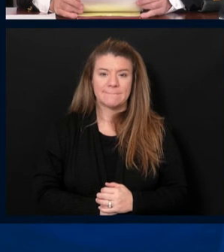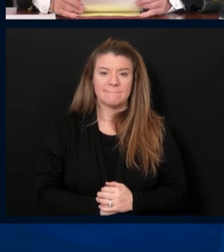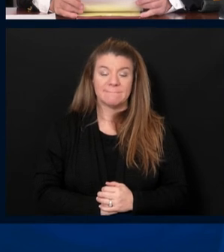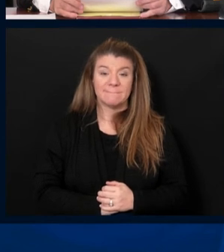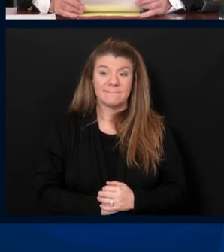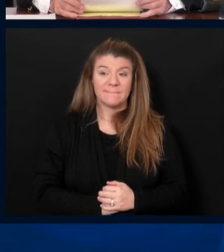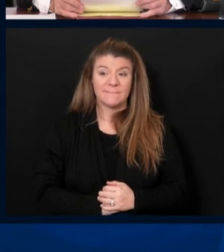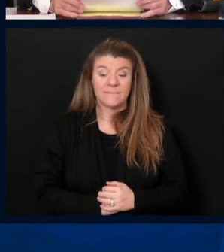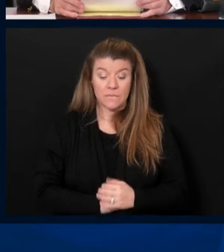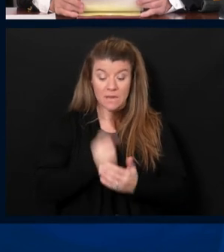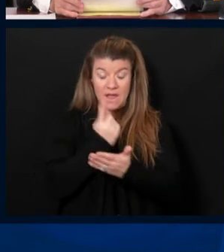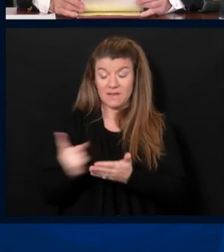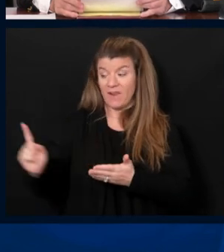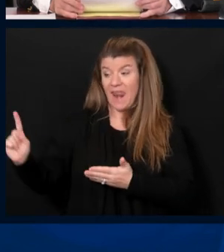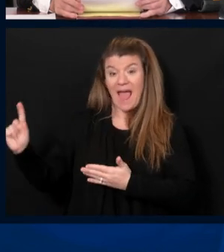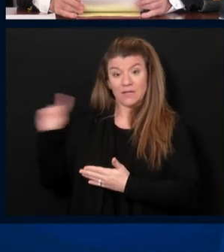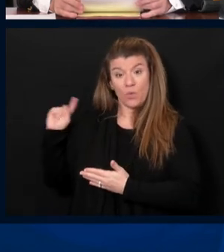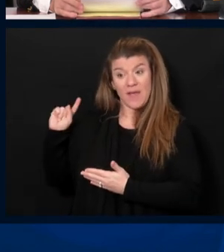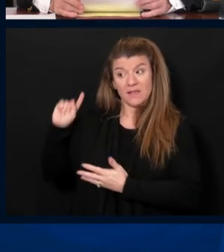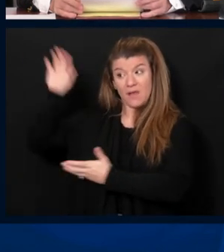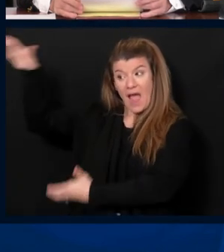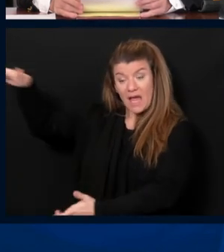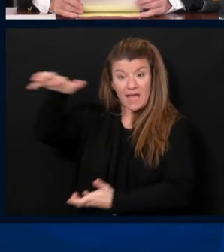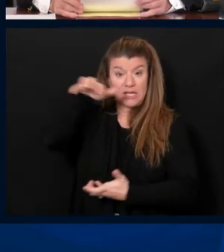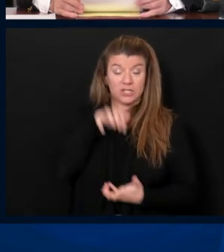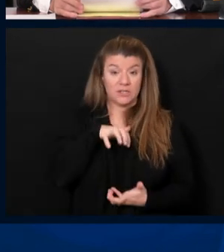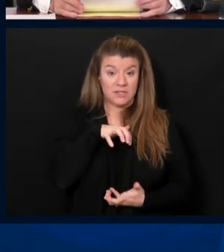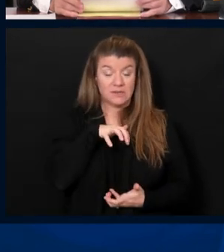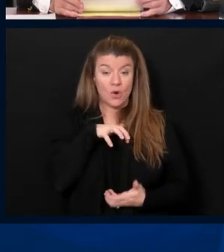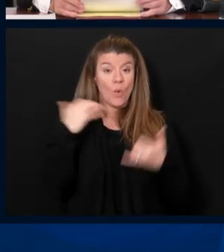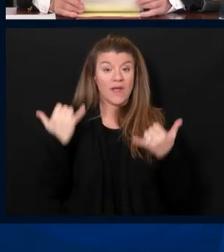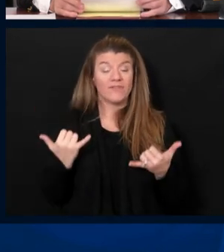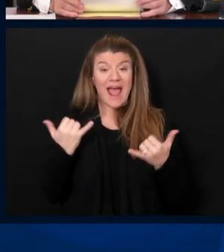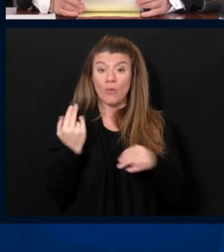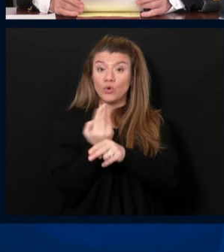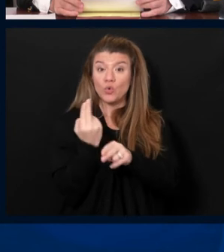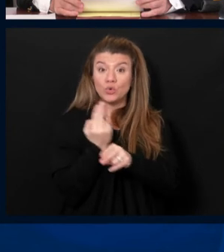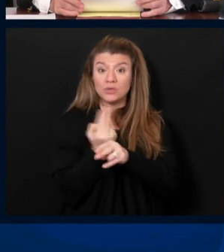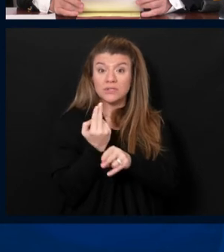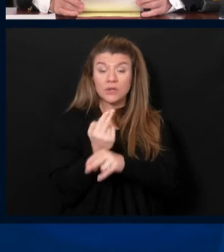As of last week's allocation, we have now used